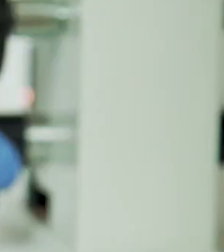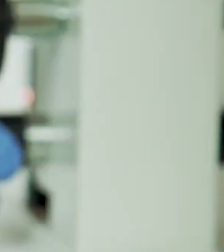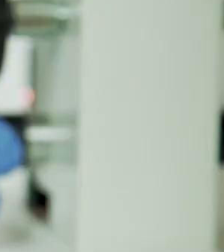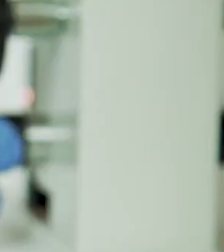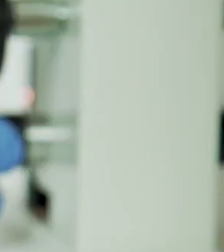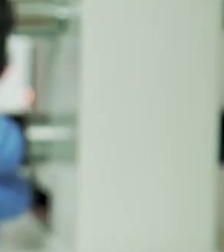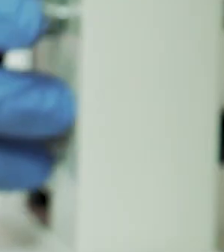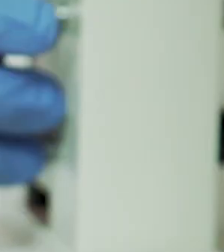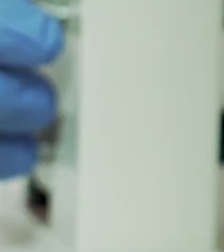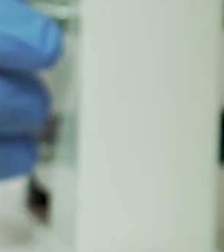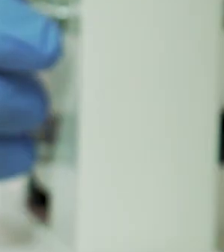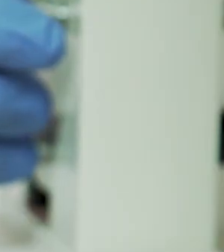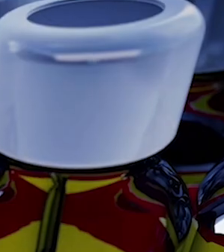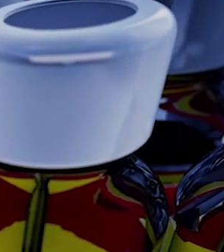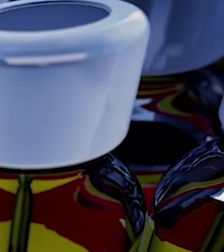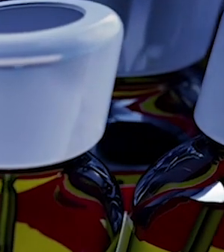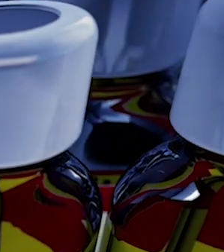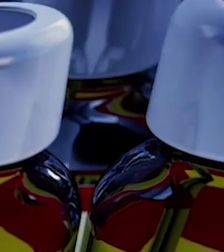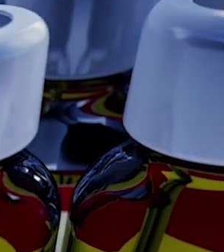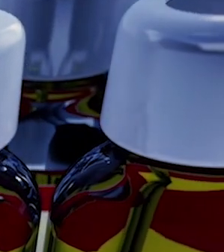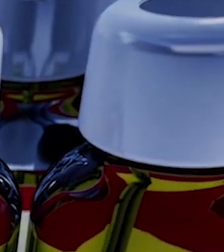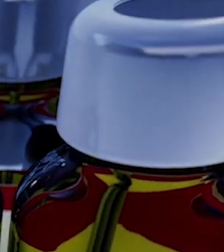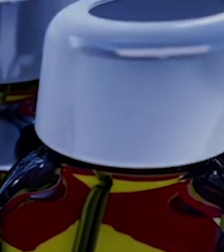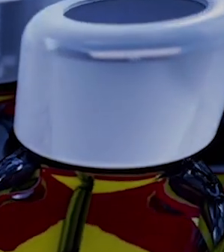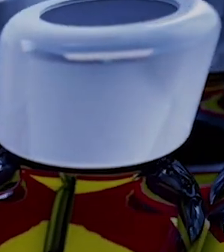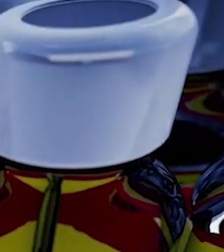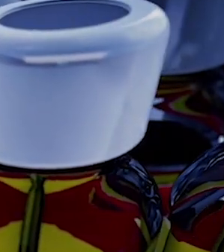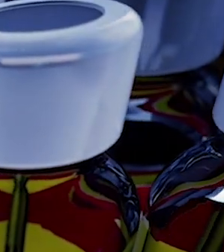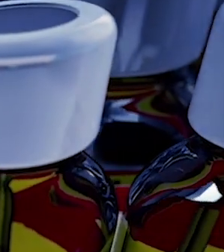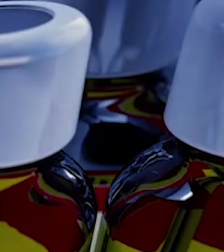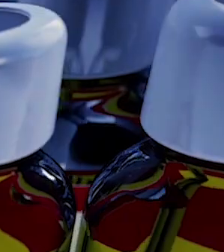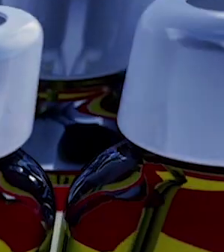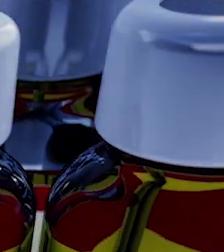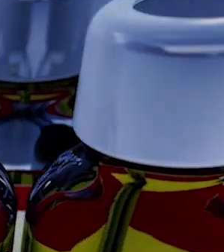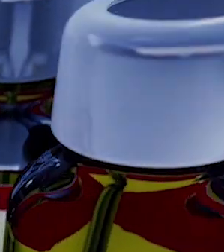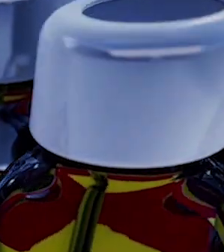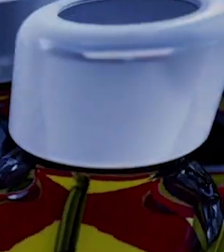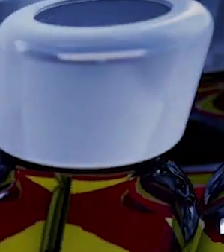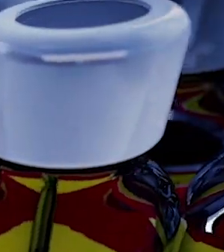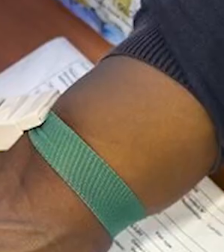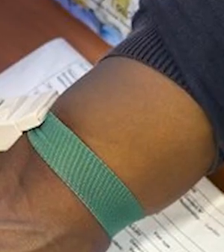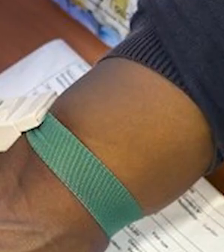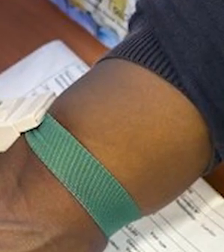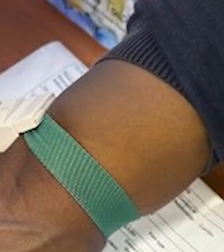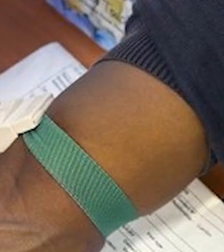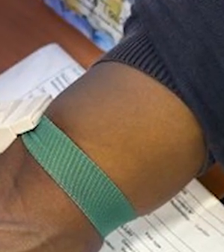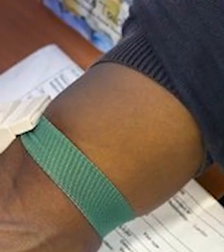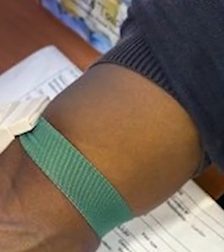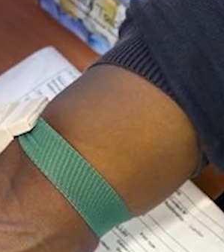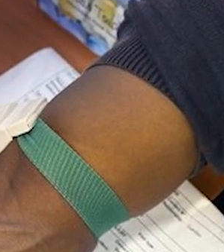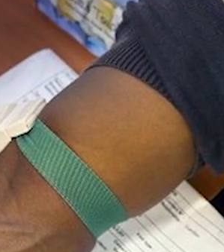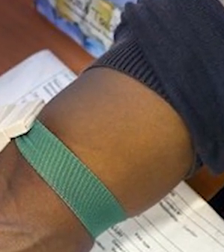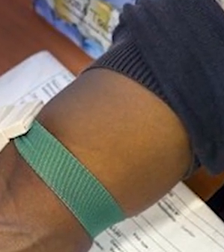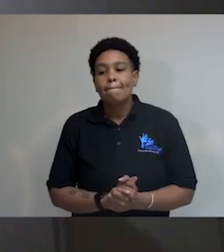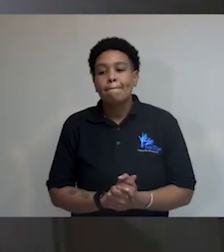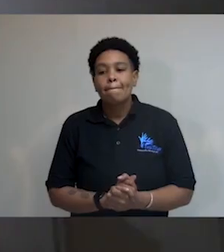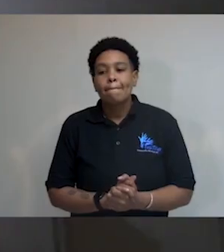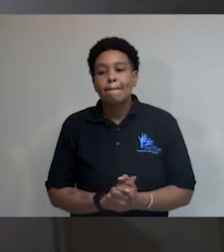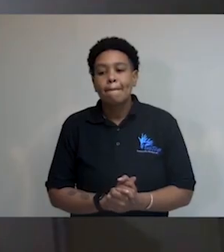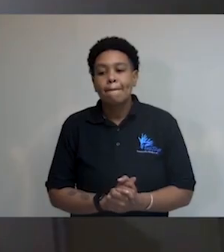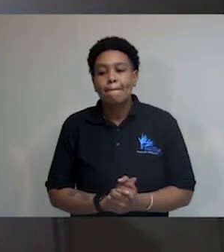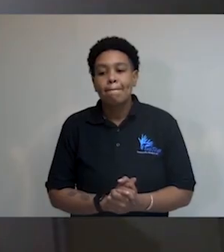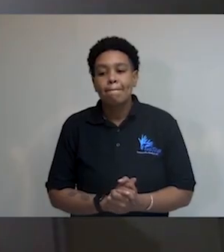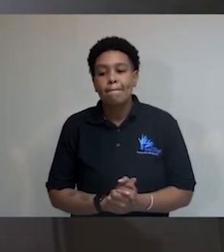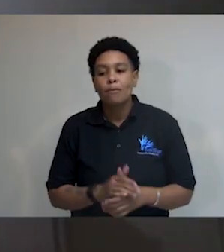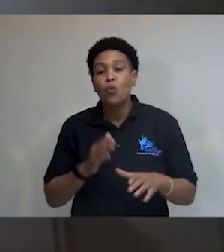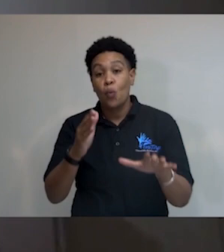All the vaccines that have been reviewed so far are both effective and safe. It's